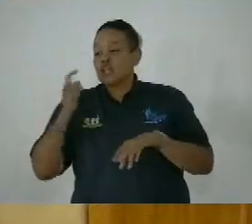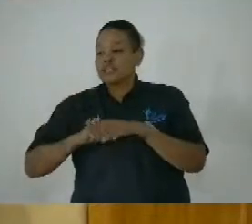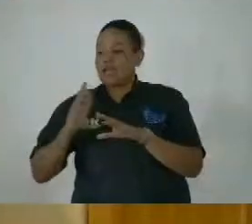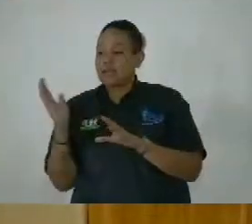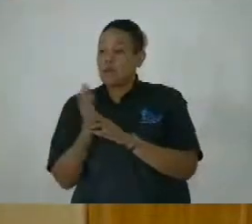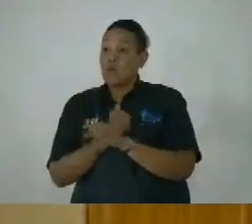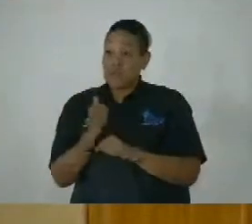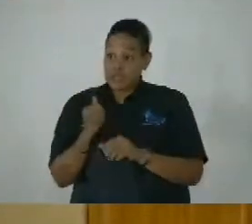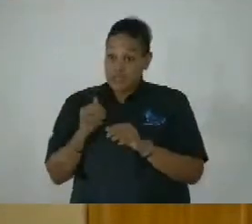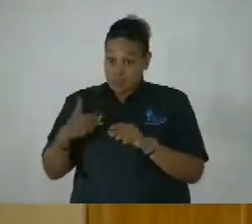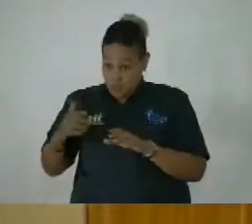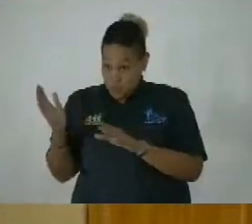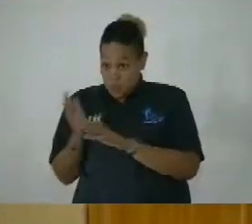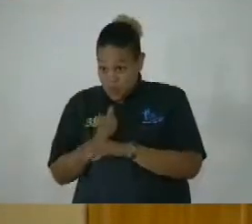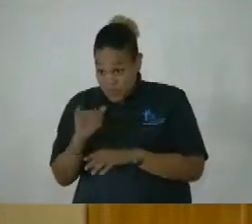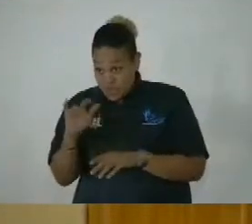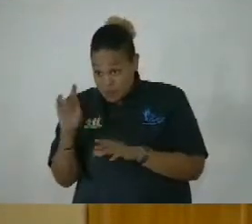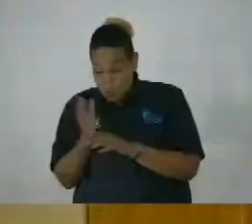of Jamaica.